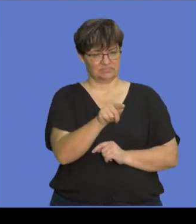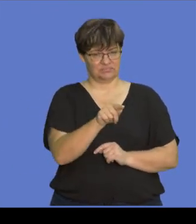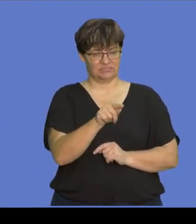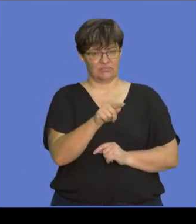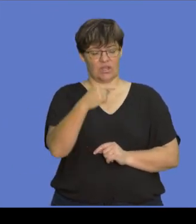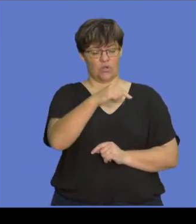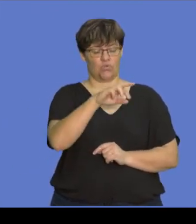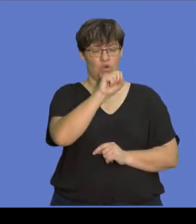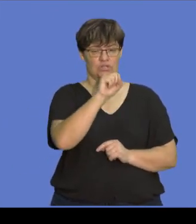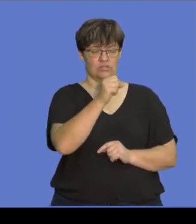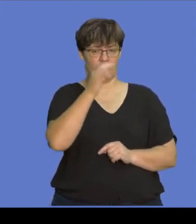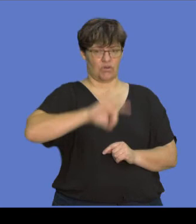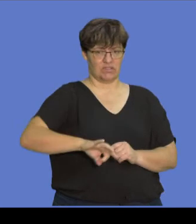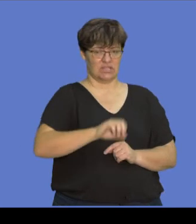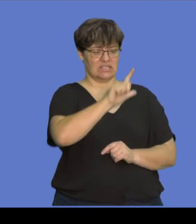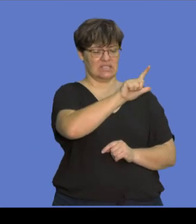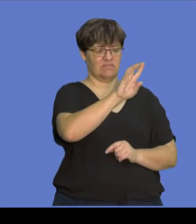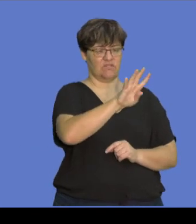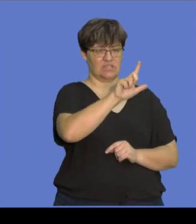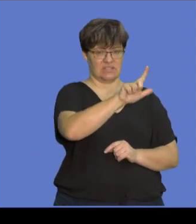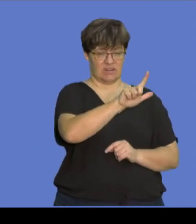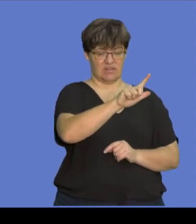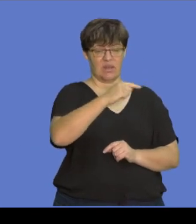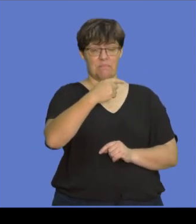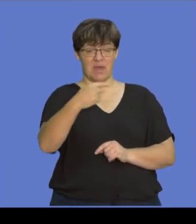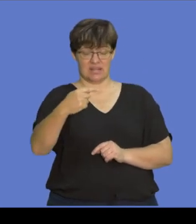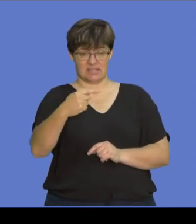profit, your GP, minus your